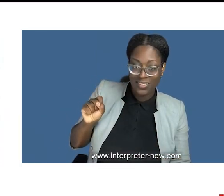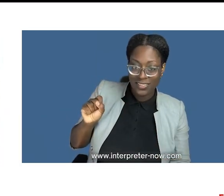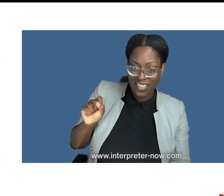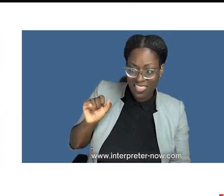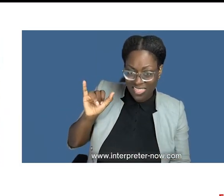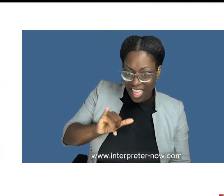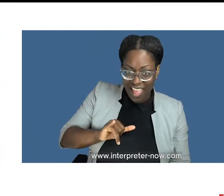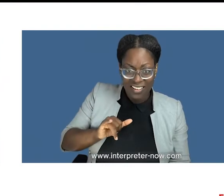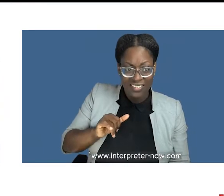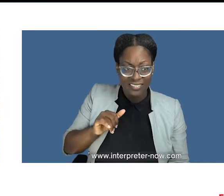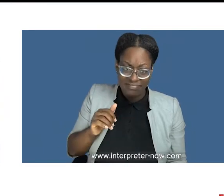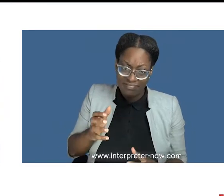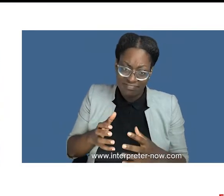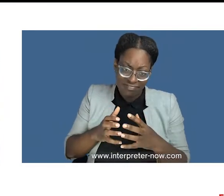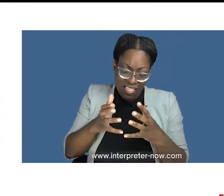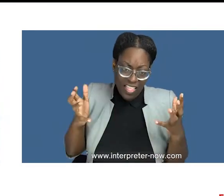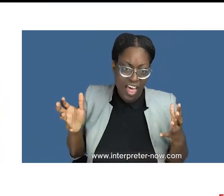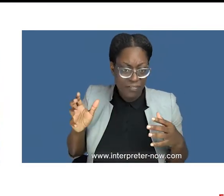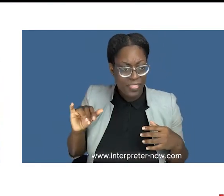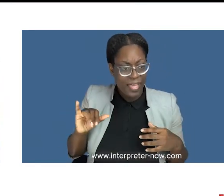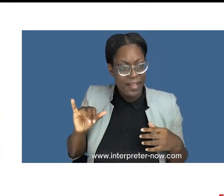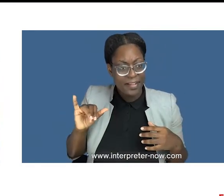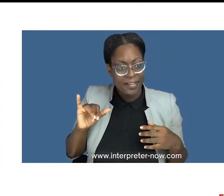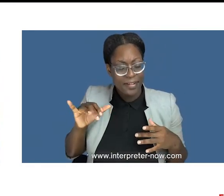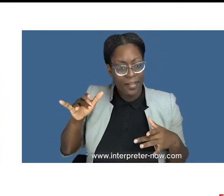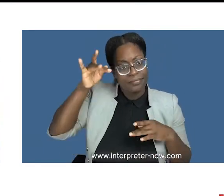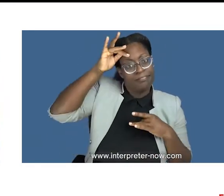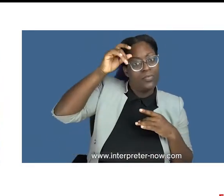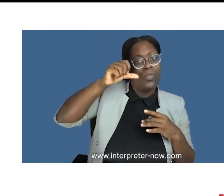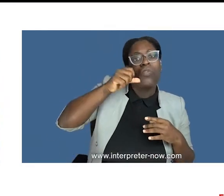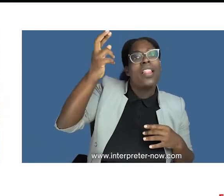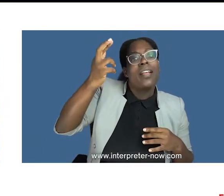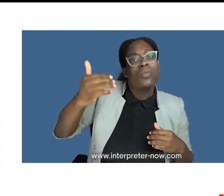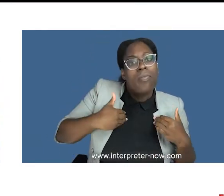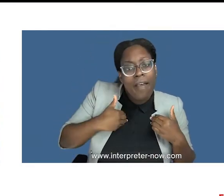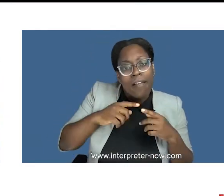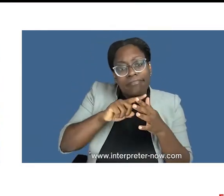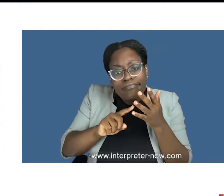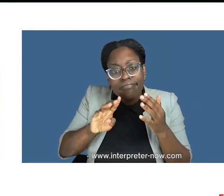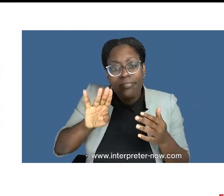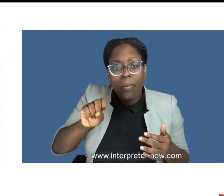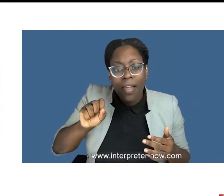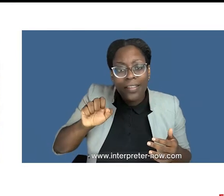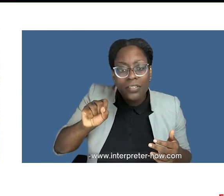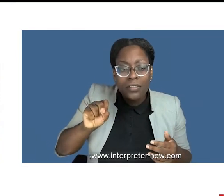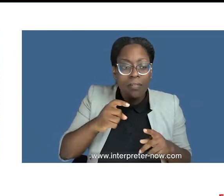our friends, our families, our media is a is a great perpetuator of biases,